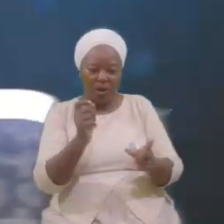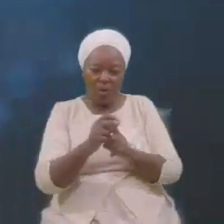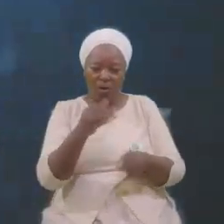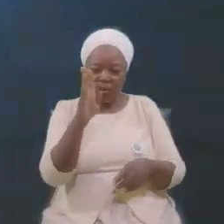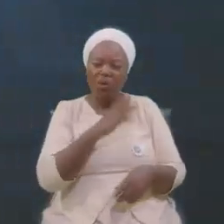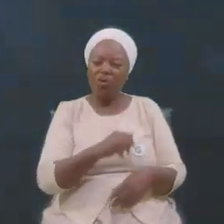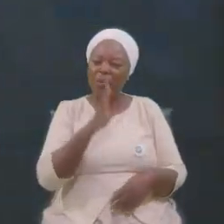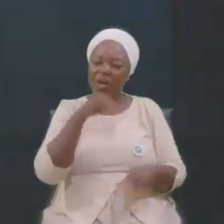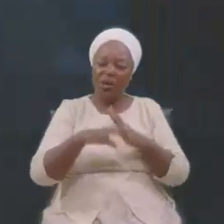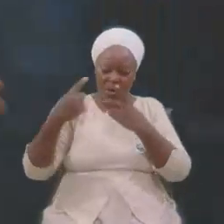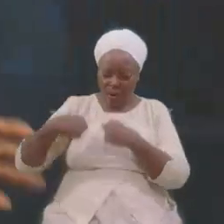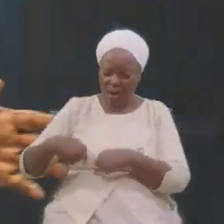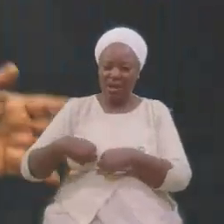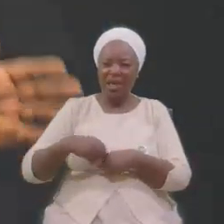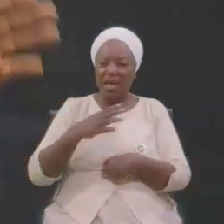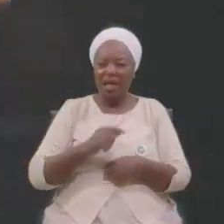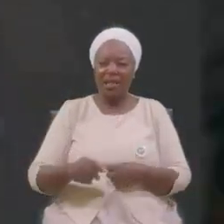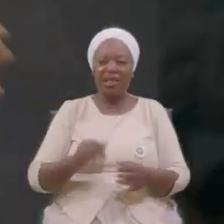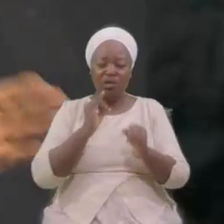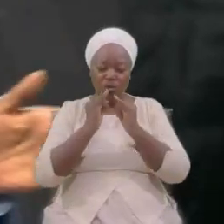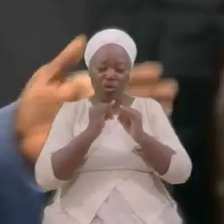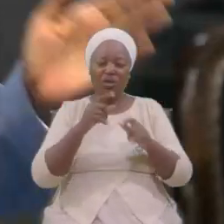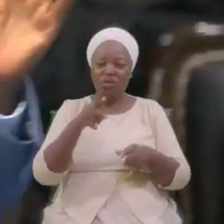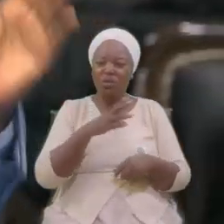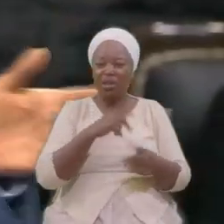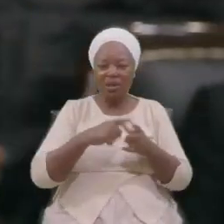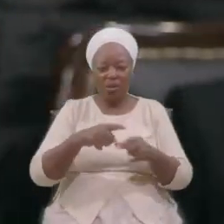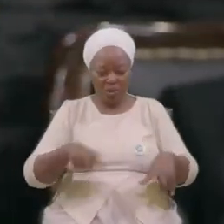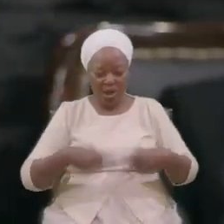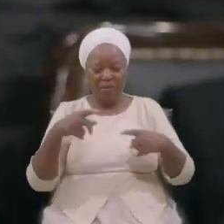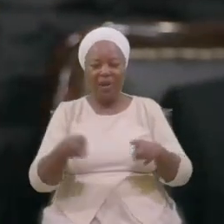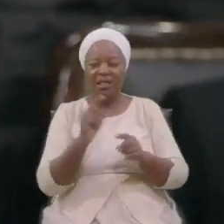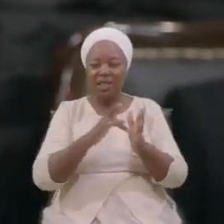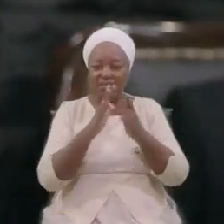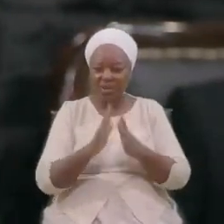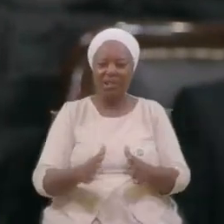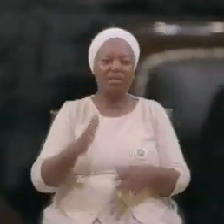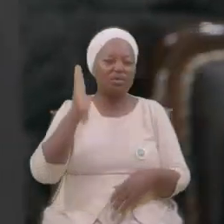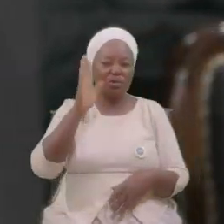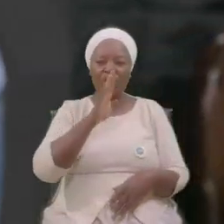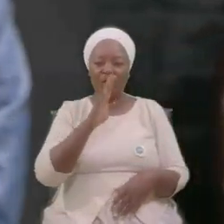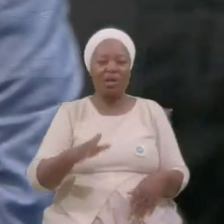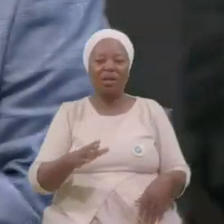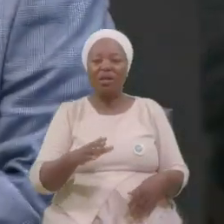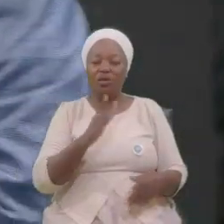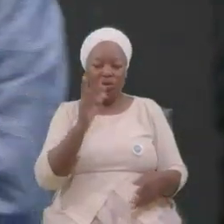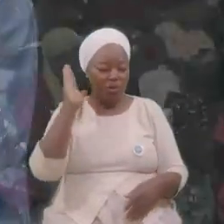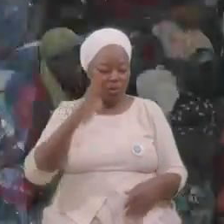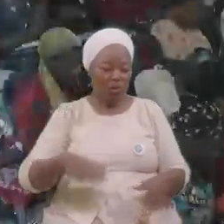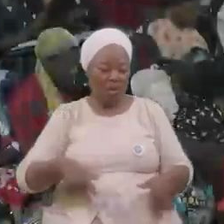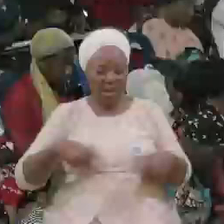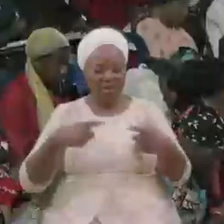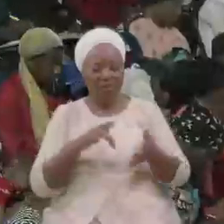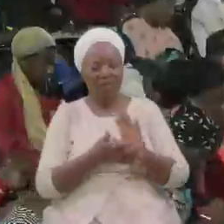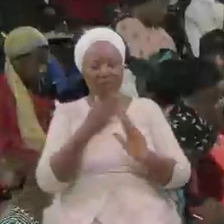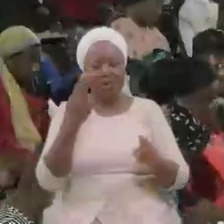your heart. You will live as a Christian ought to live. We're coming to point number 3. Point